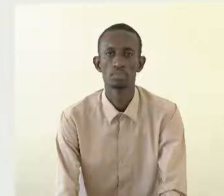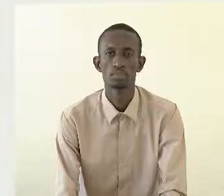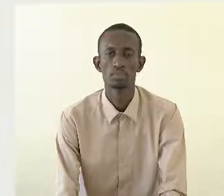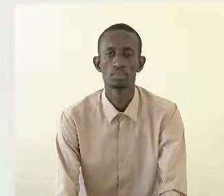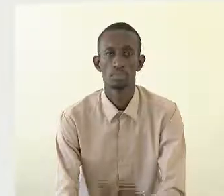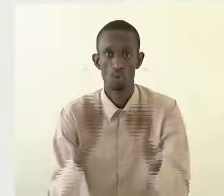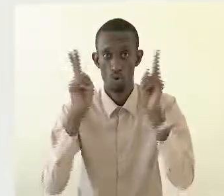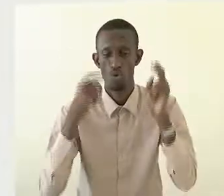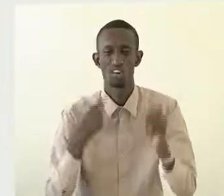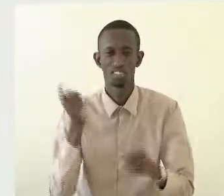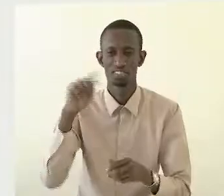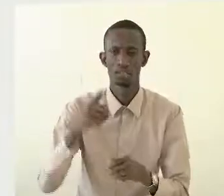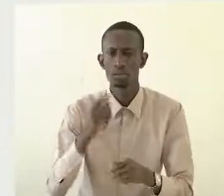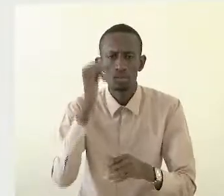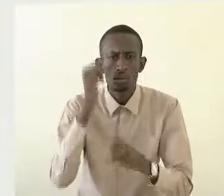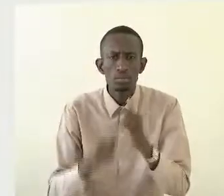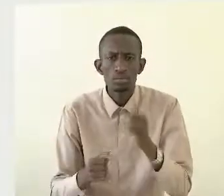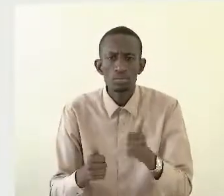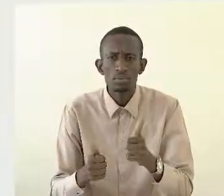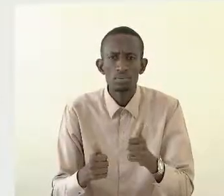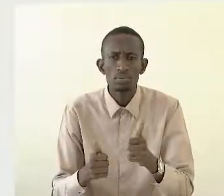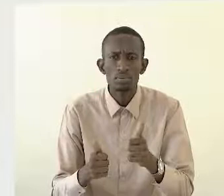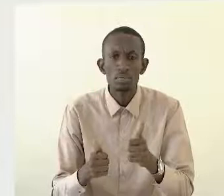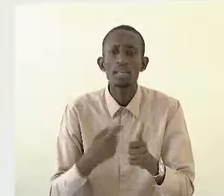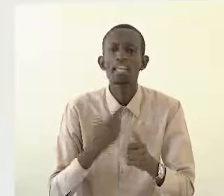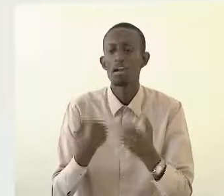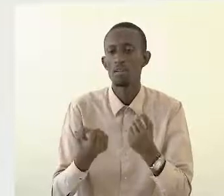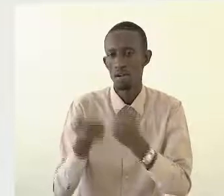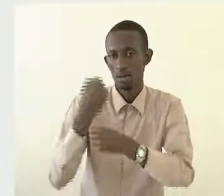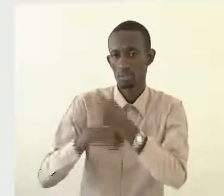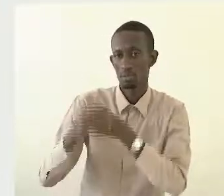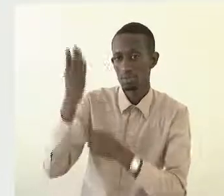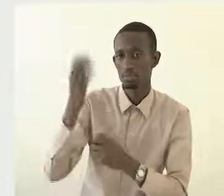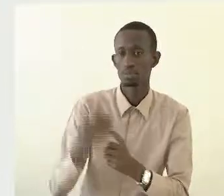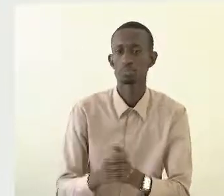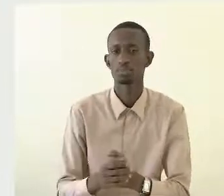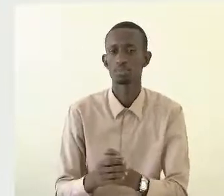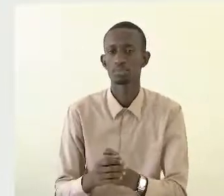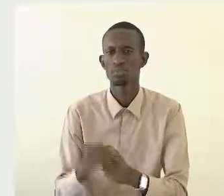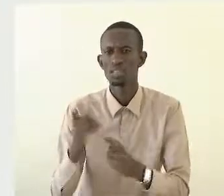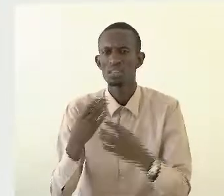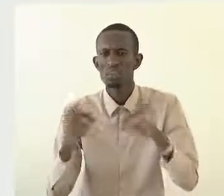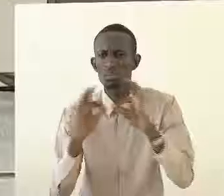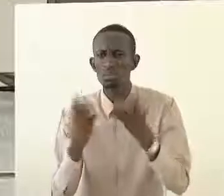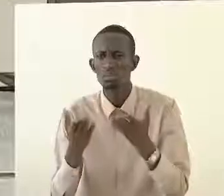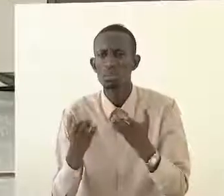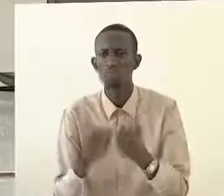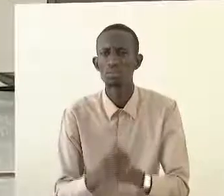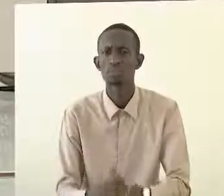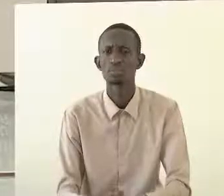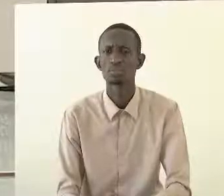Oh, we are back. Now, are you done? Can you have that activity? Is it necessary?